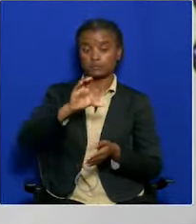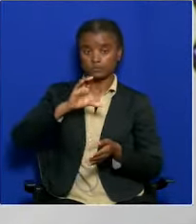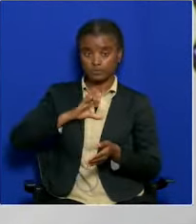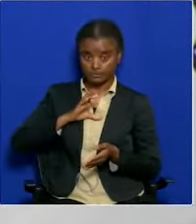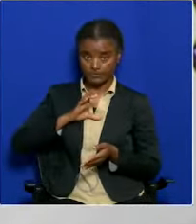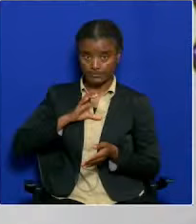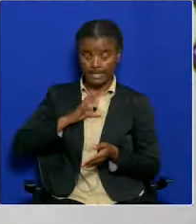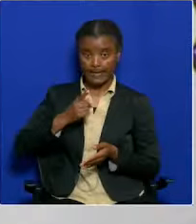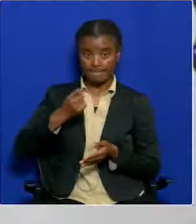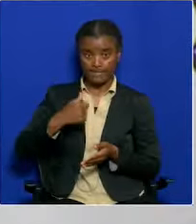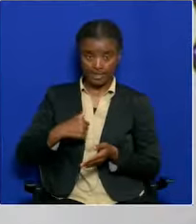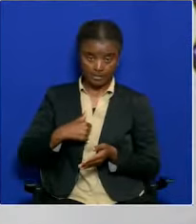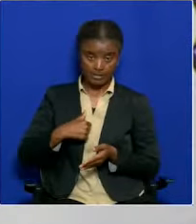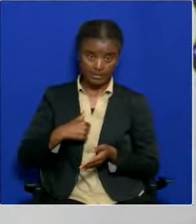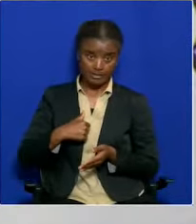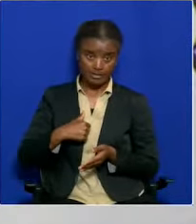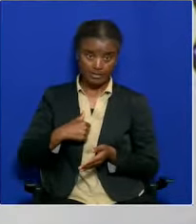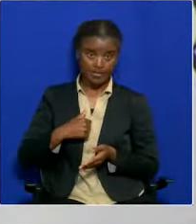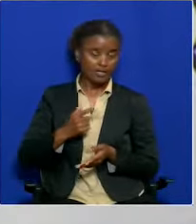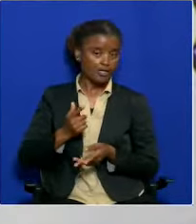as a loan, I suggest,